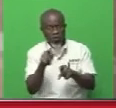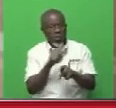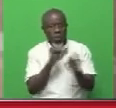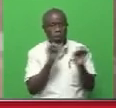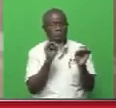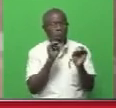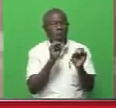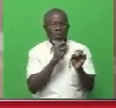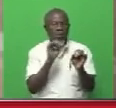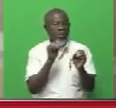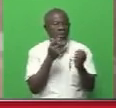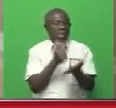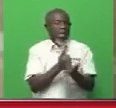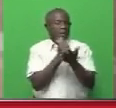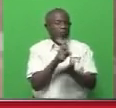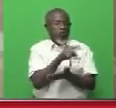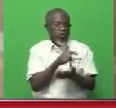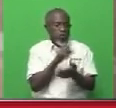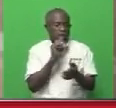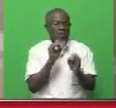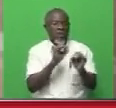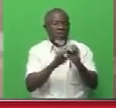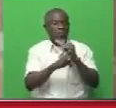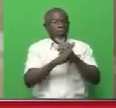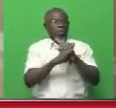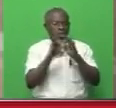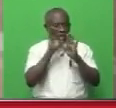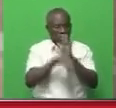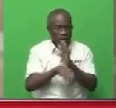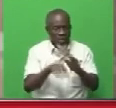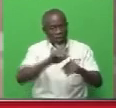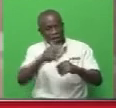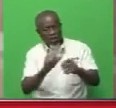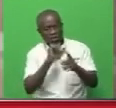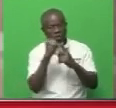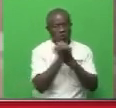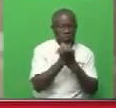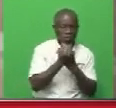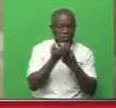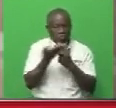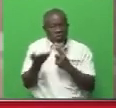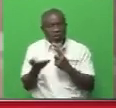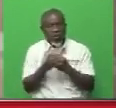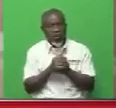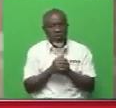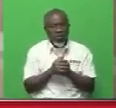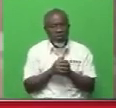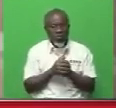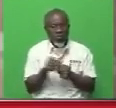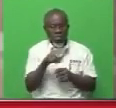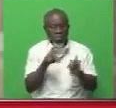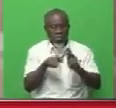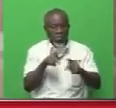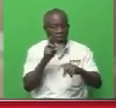policy measure to address the scourge of crime and several other social issues making life unbearable for the working class in this